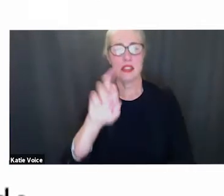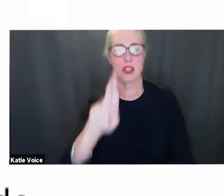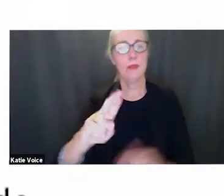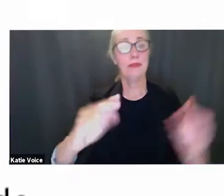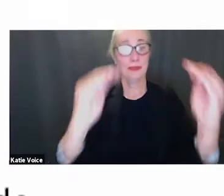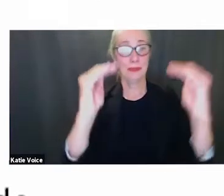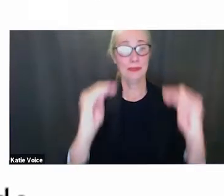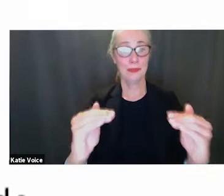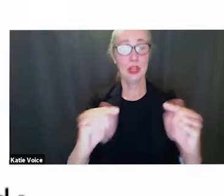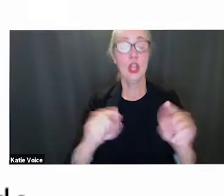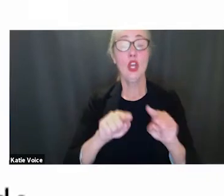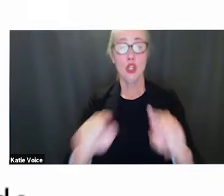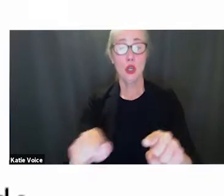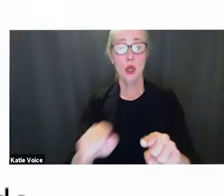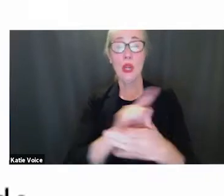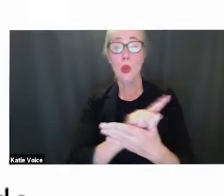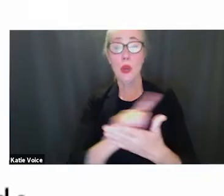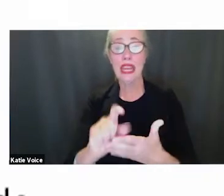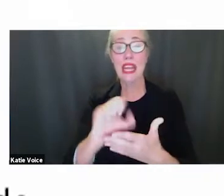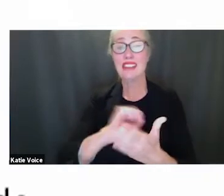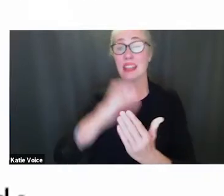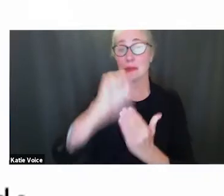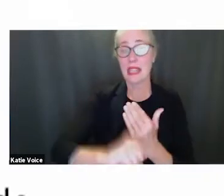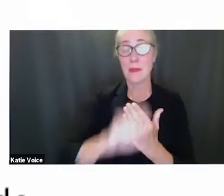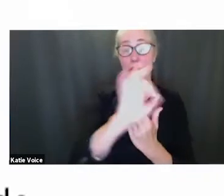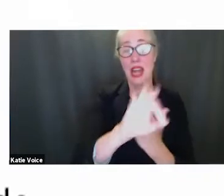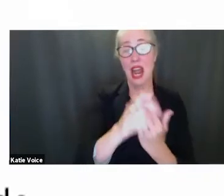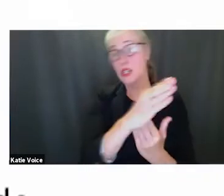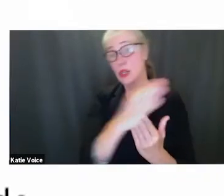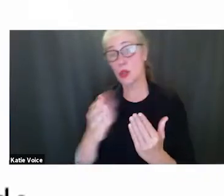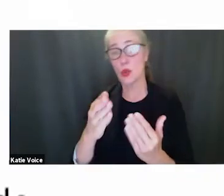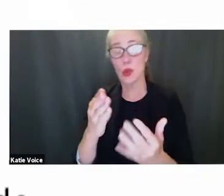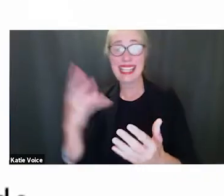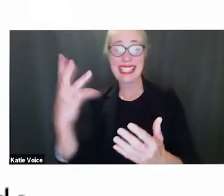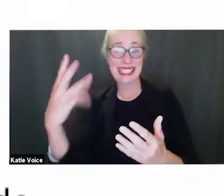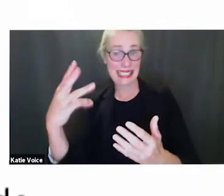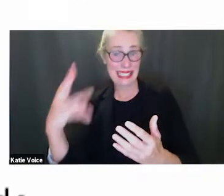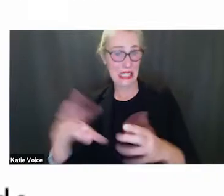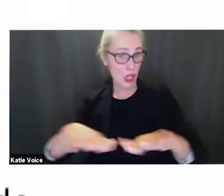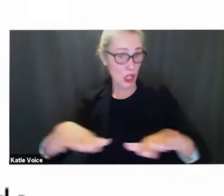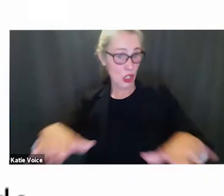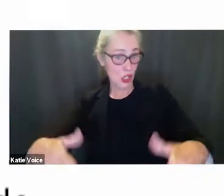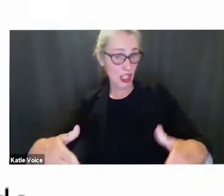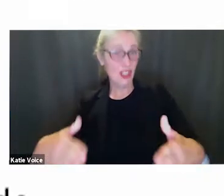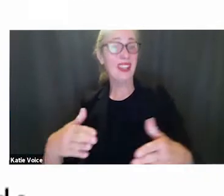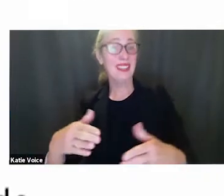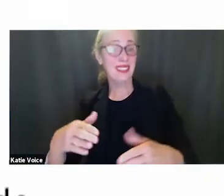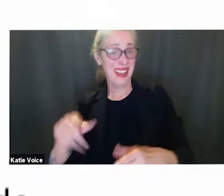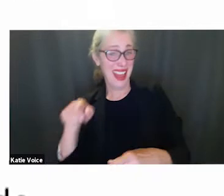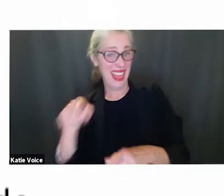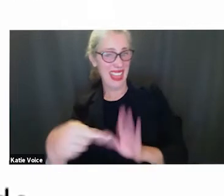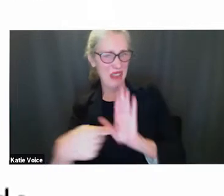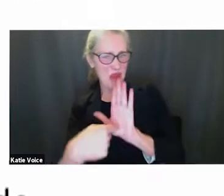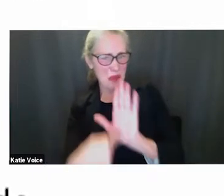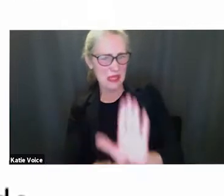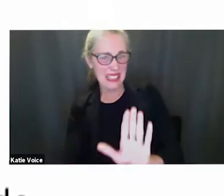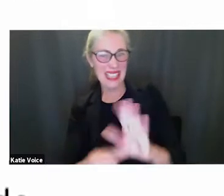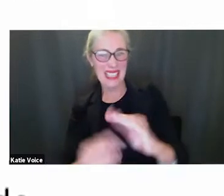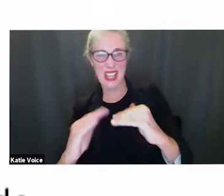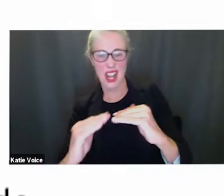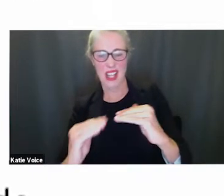the 16th, children in the United States represented almost 26% of